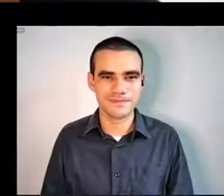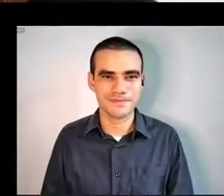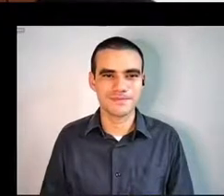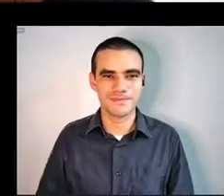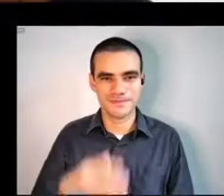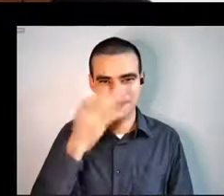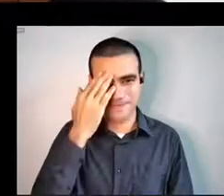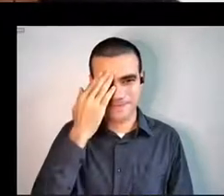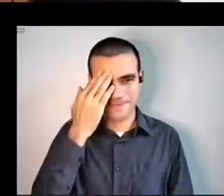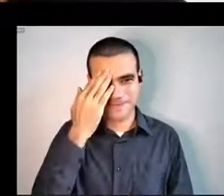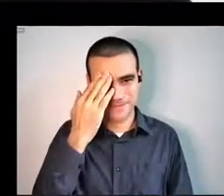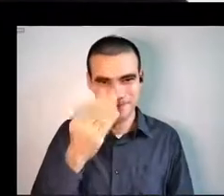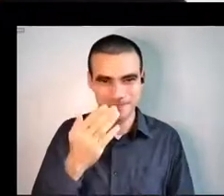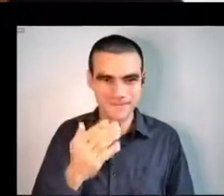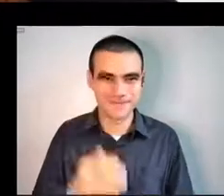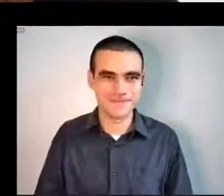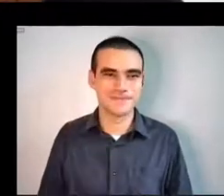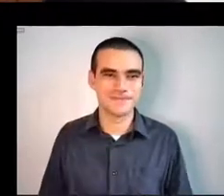Thank you.